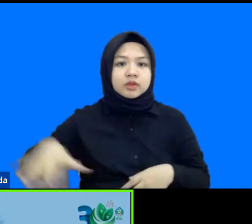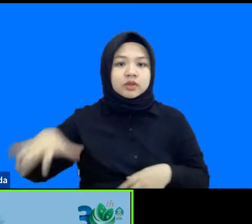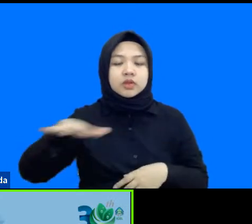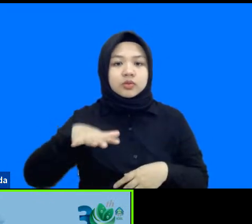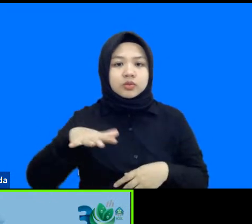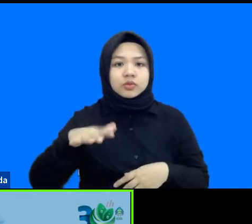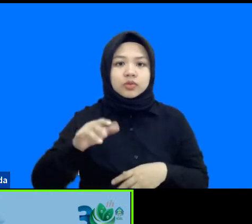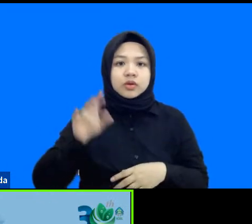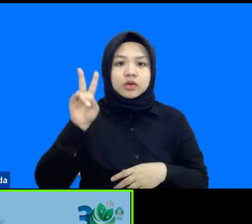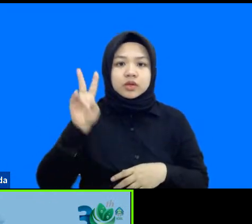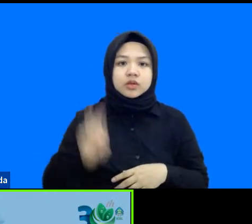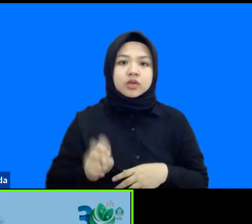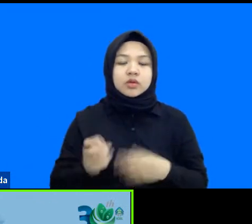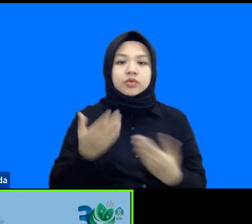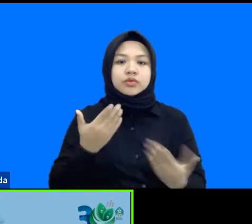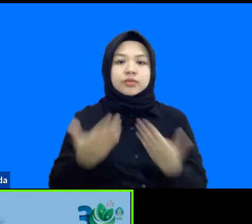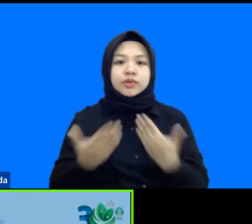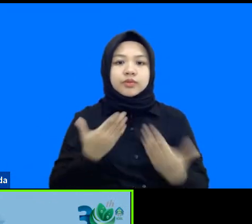consider